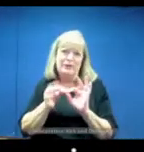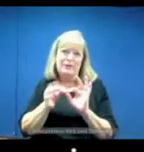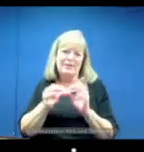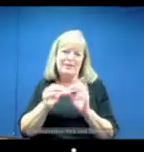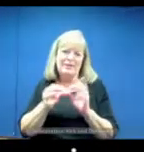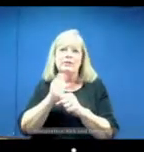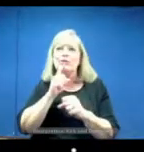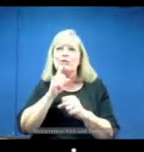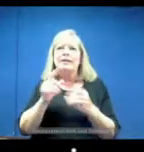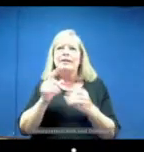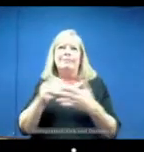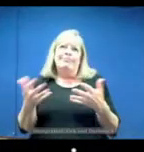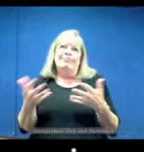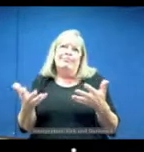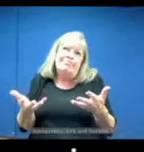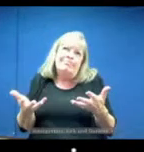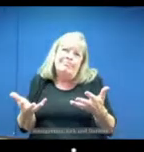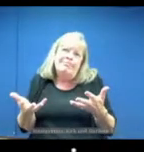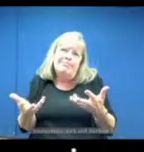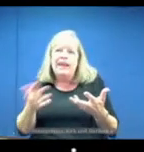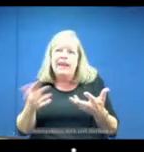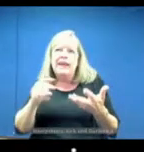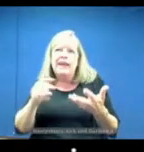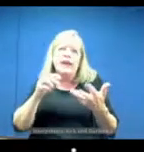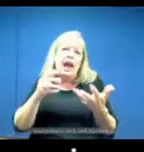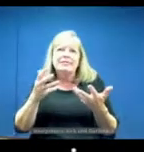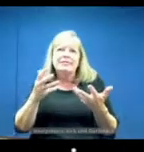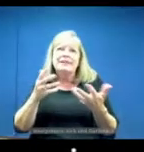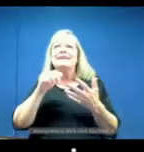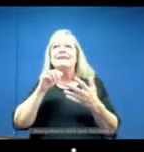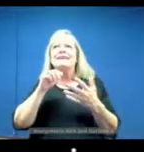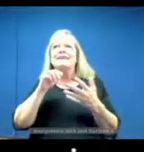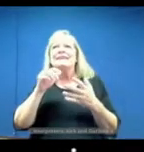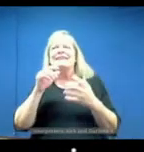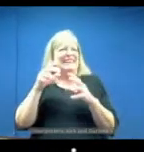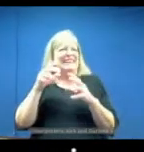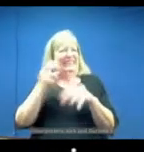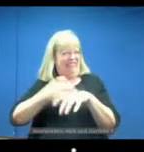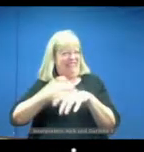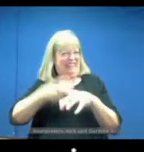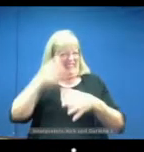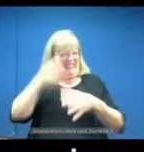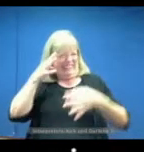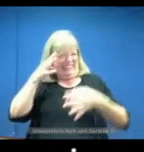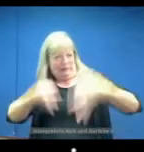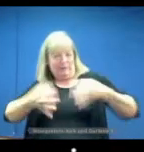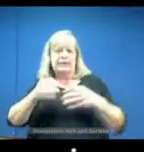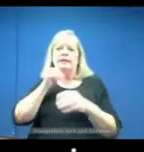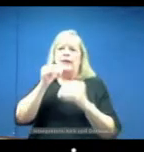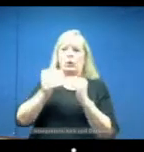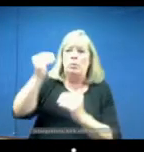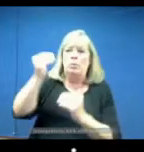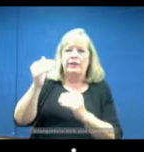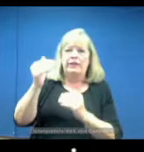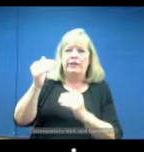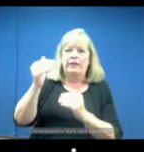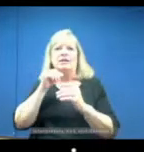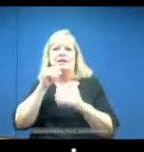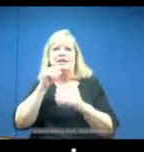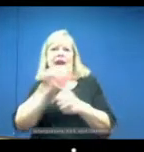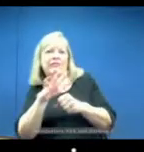it's not, this is difficult, not too much, not enough, just right, kind of that much.